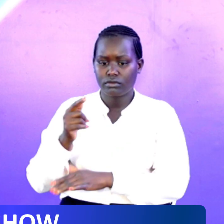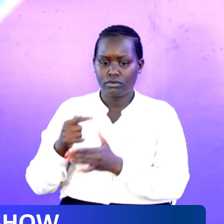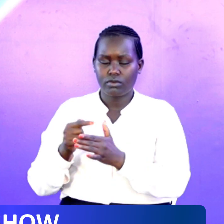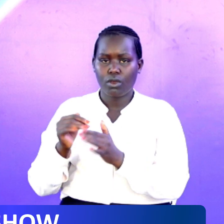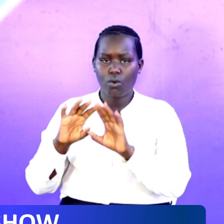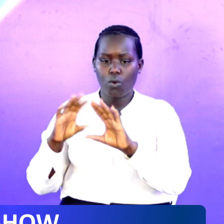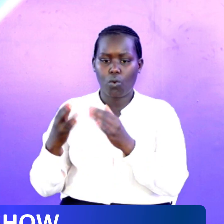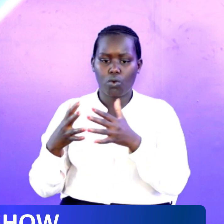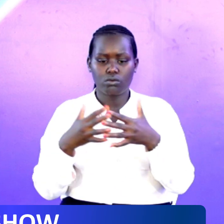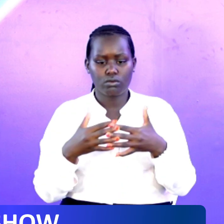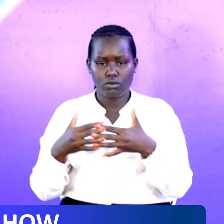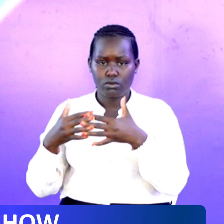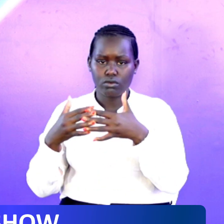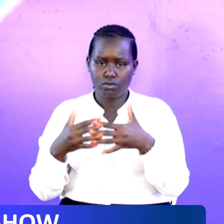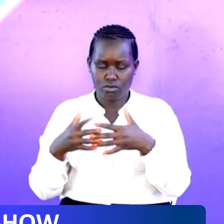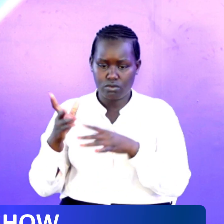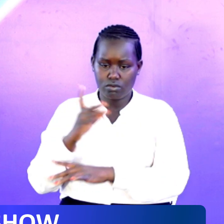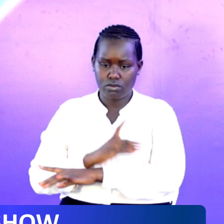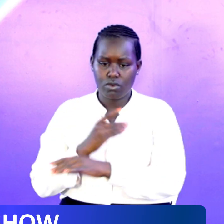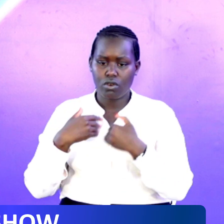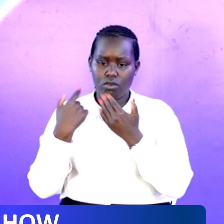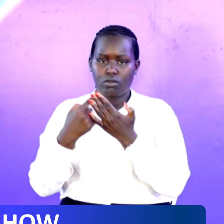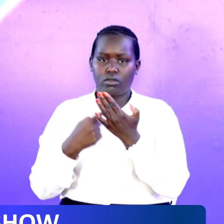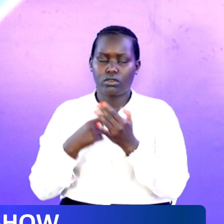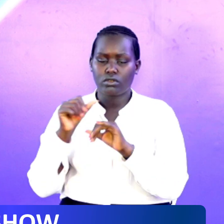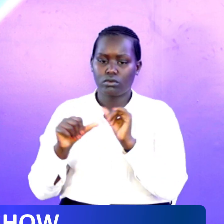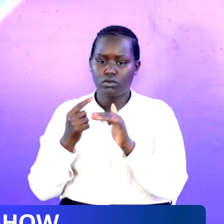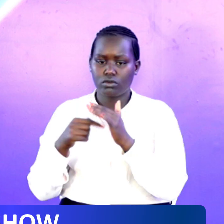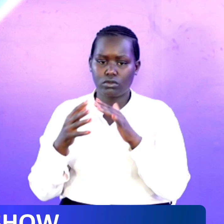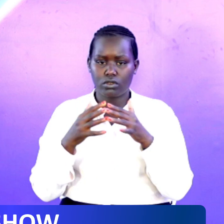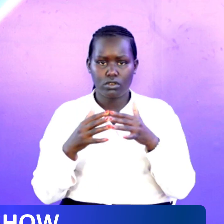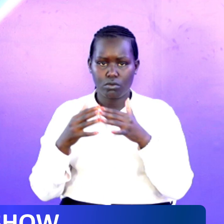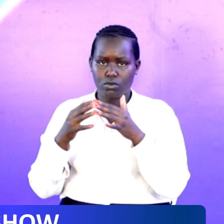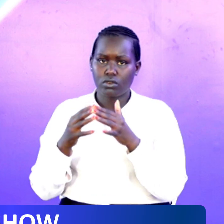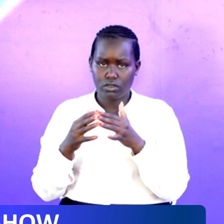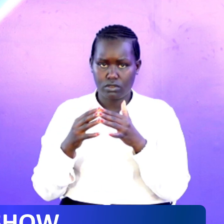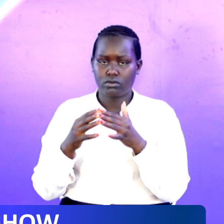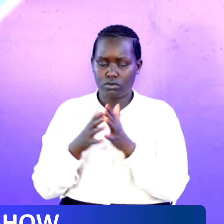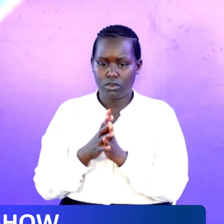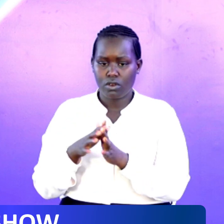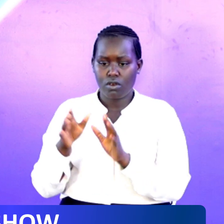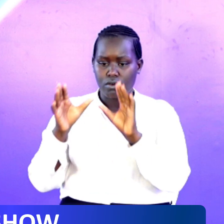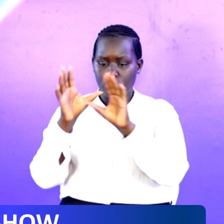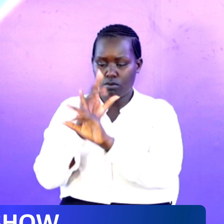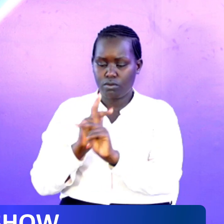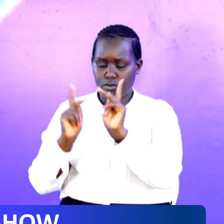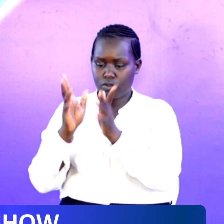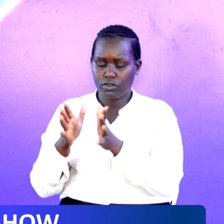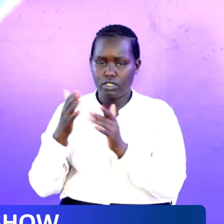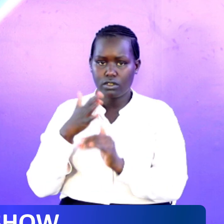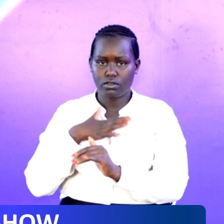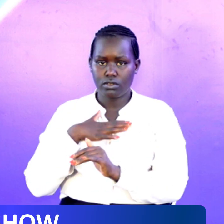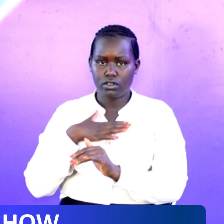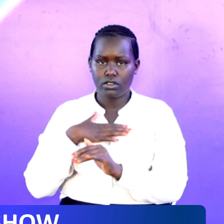Day. And we're going to be having a conversation about democracy. Professor Fred Ogola is here with us this morning and is going to be letting